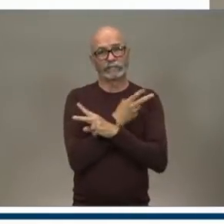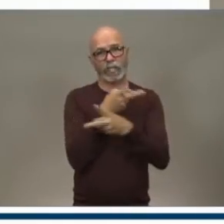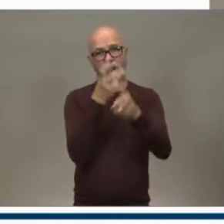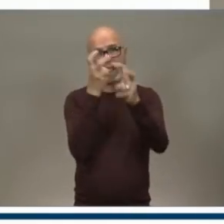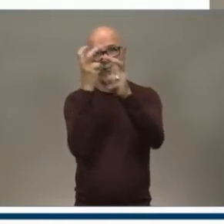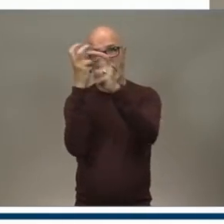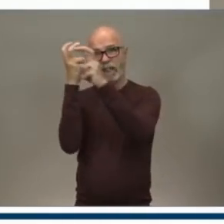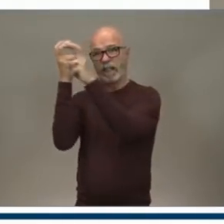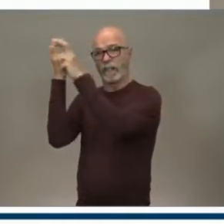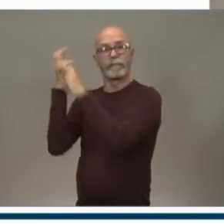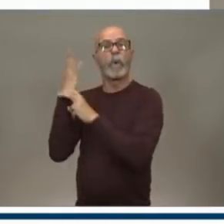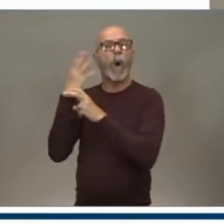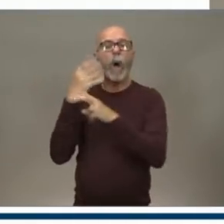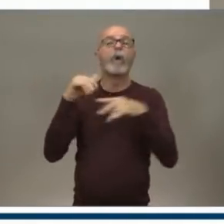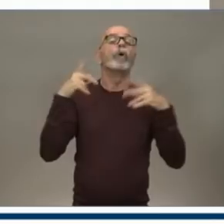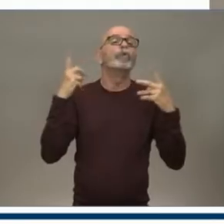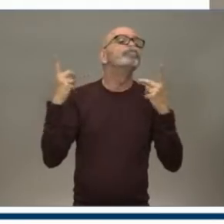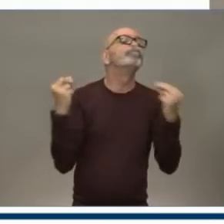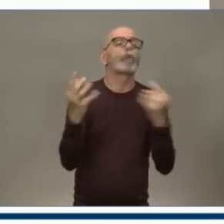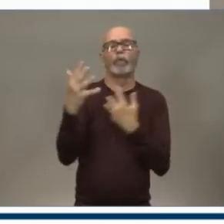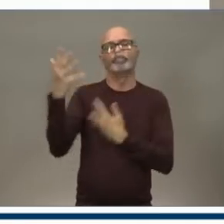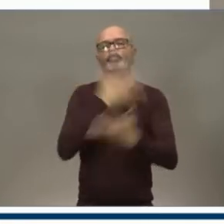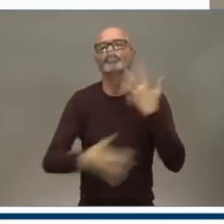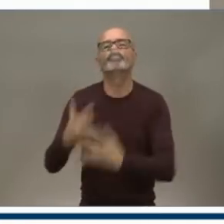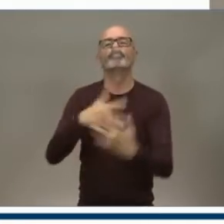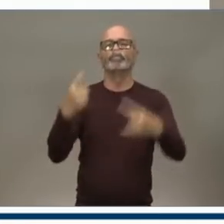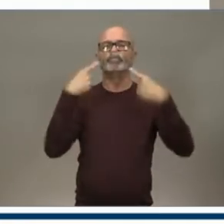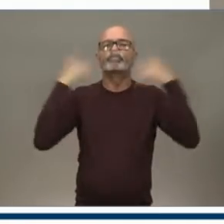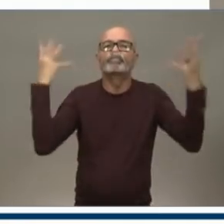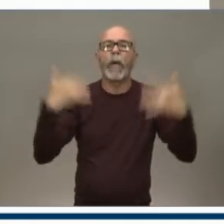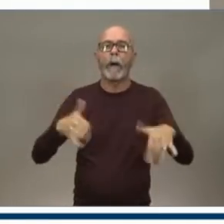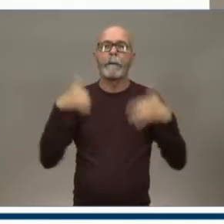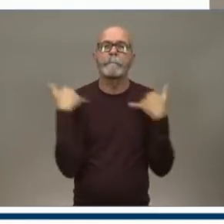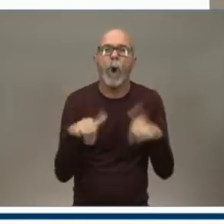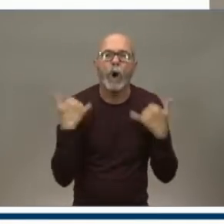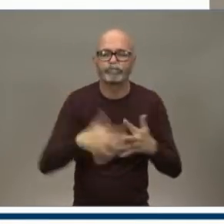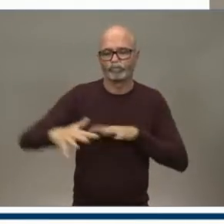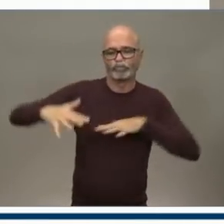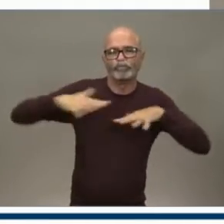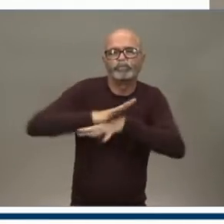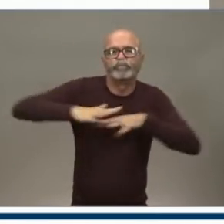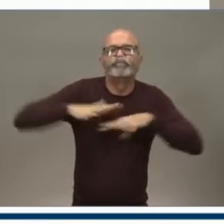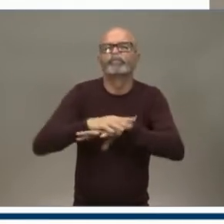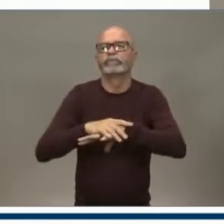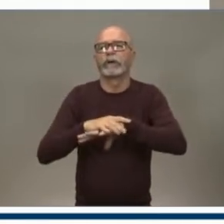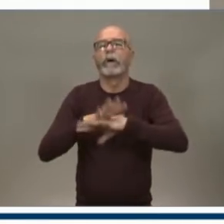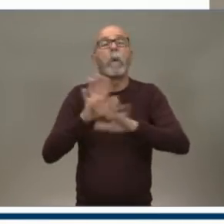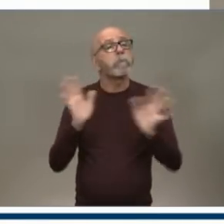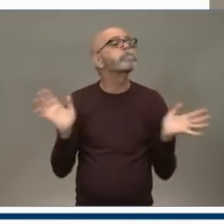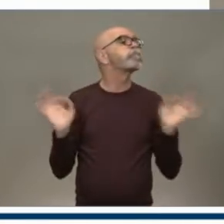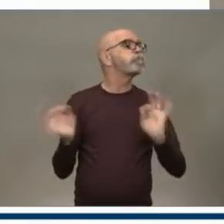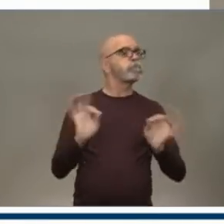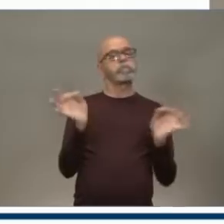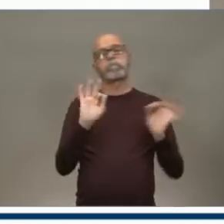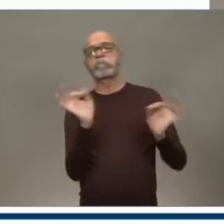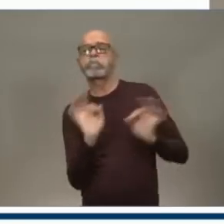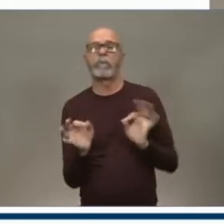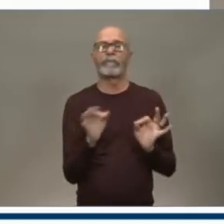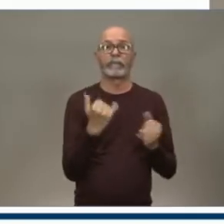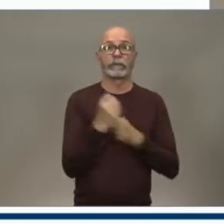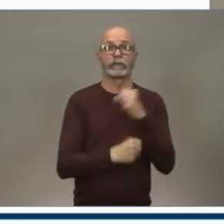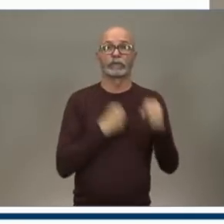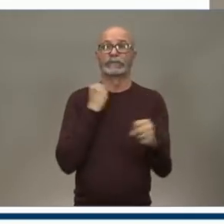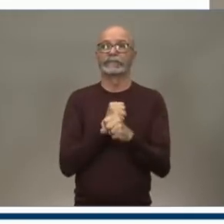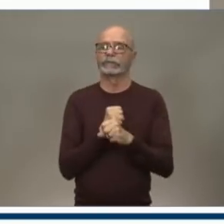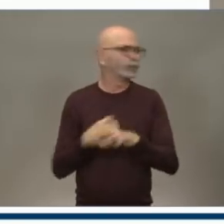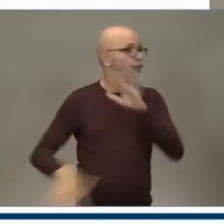very social. That's understandable. This has not been a typical year, and I know people are just trying to find